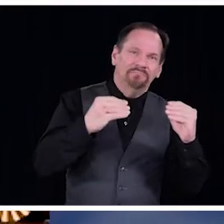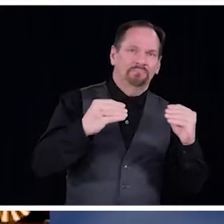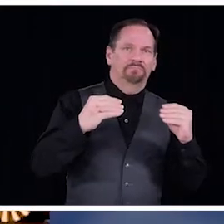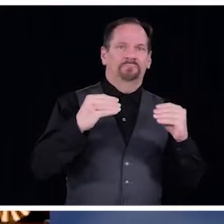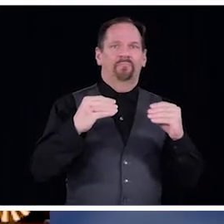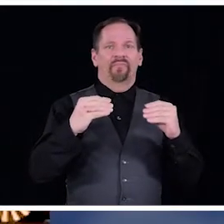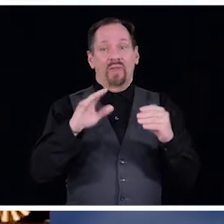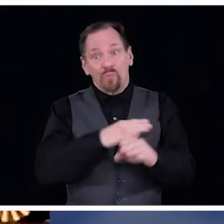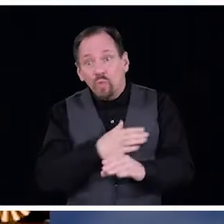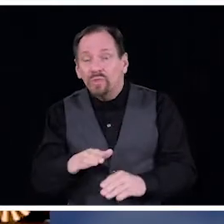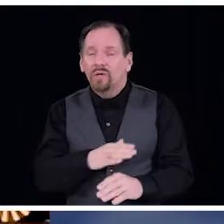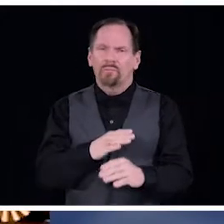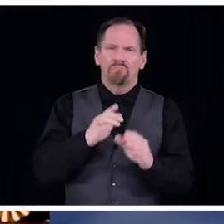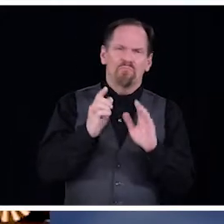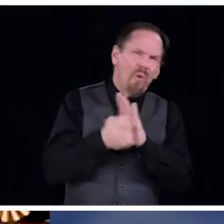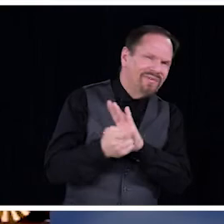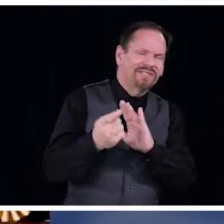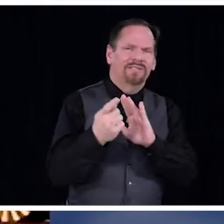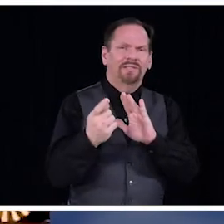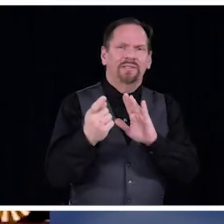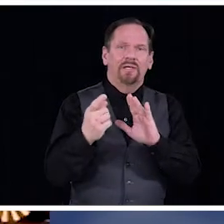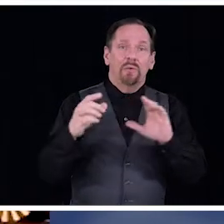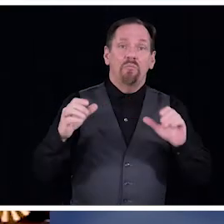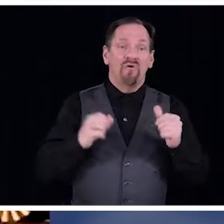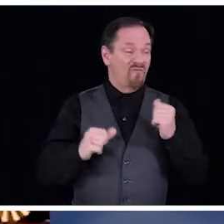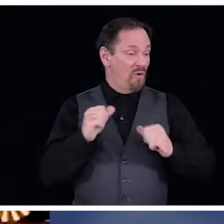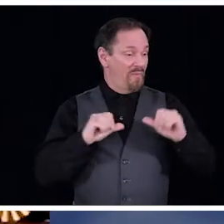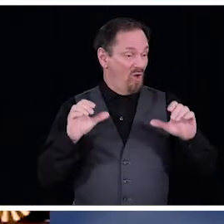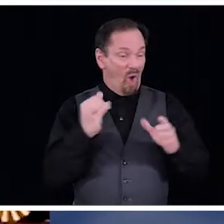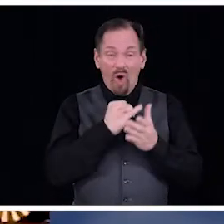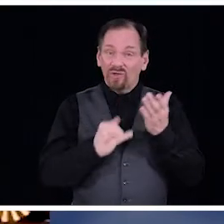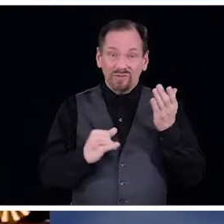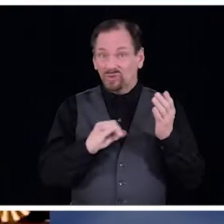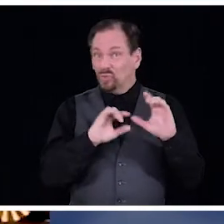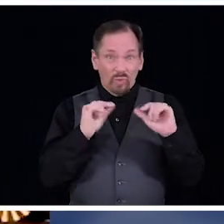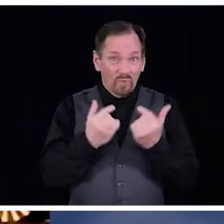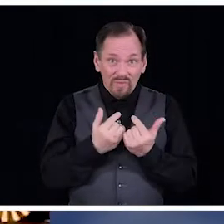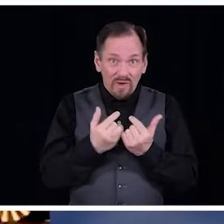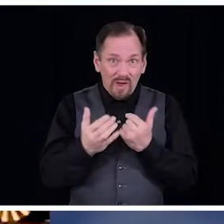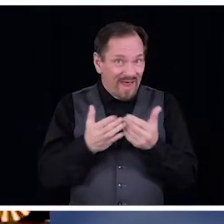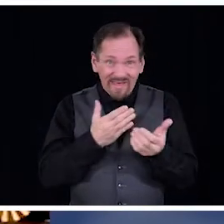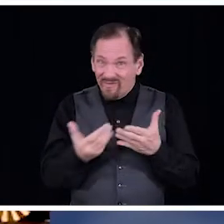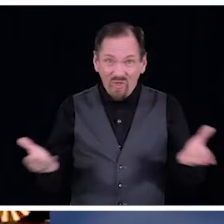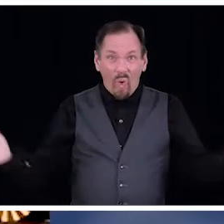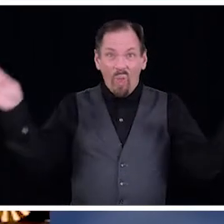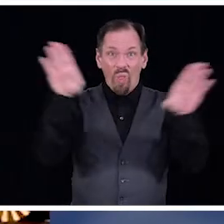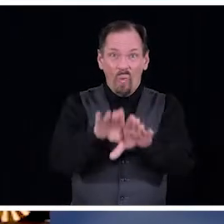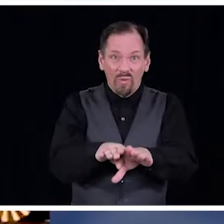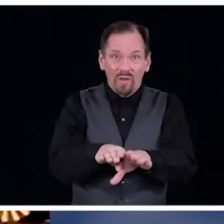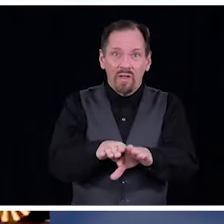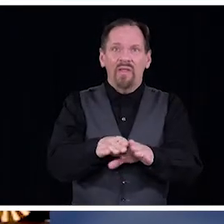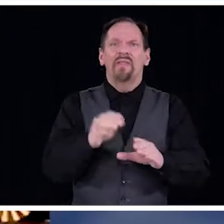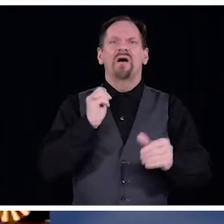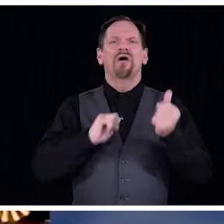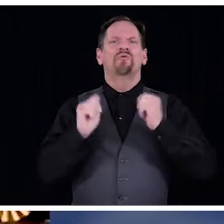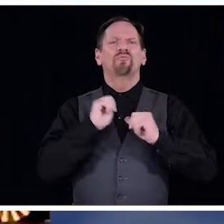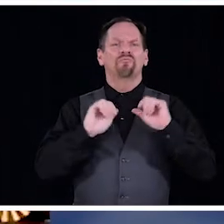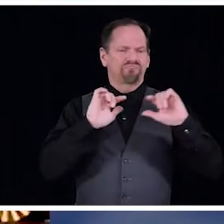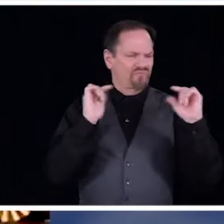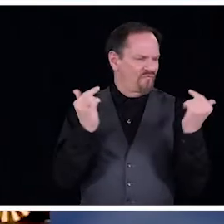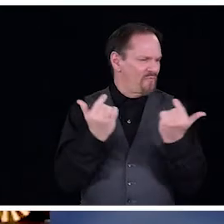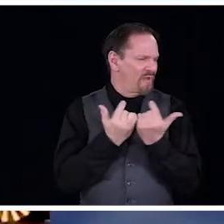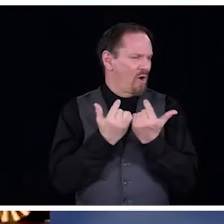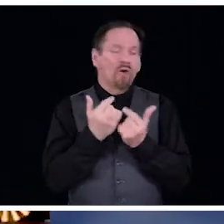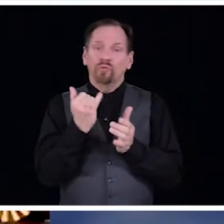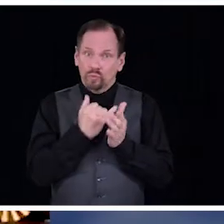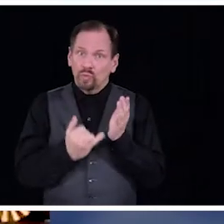more. Performing arts organizations around the world, despite being shuttered, have done the same thing.